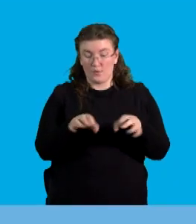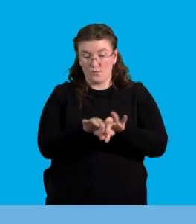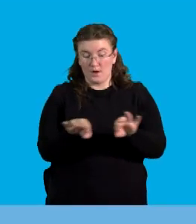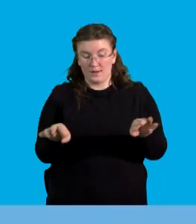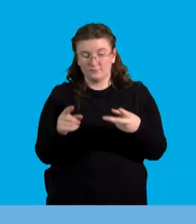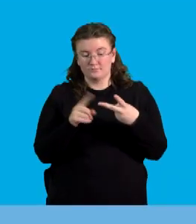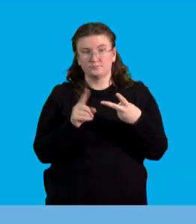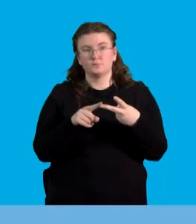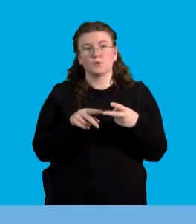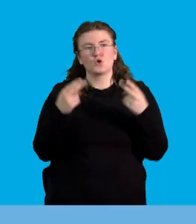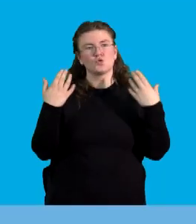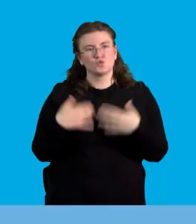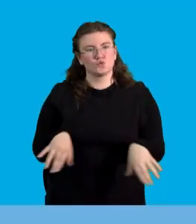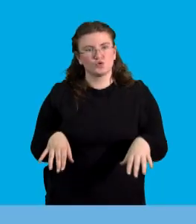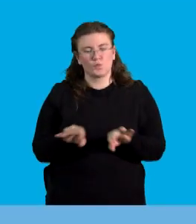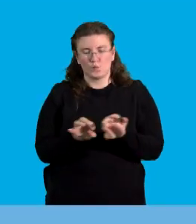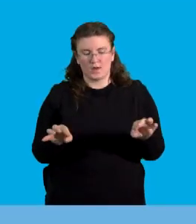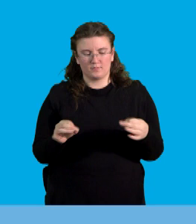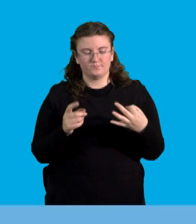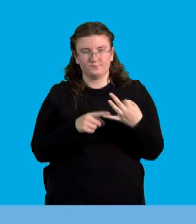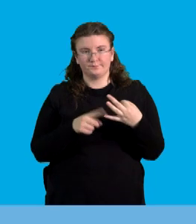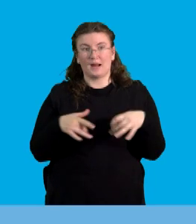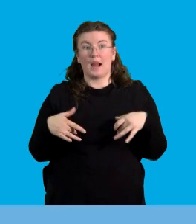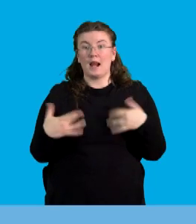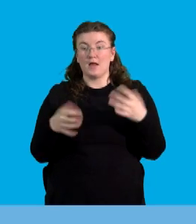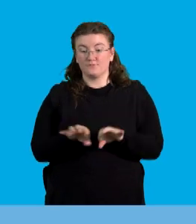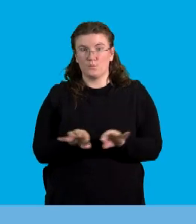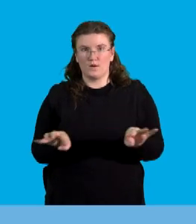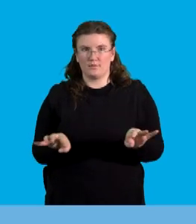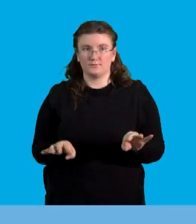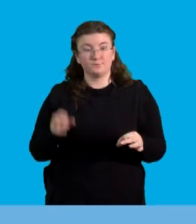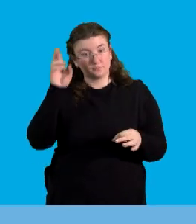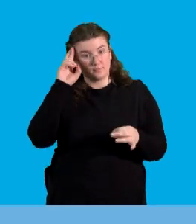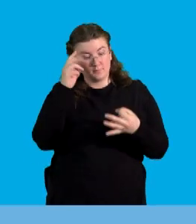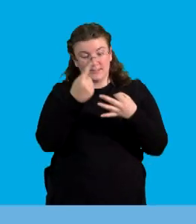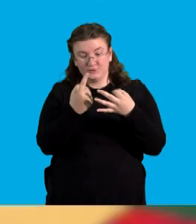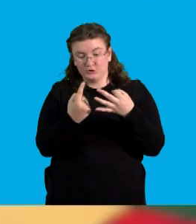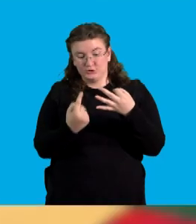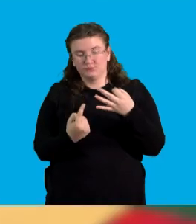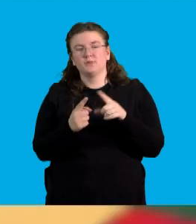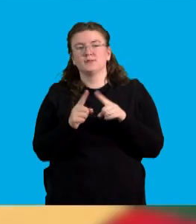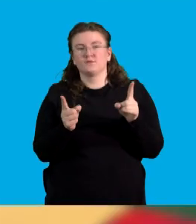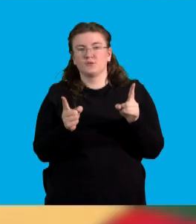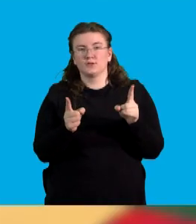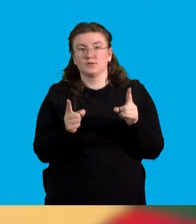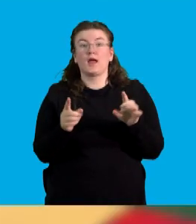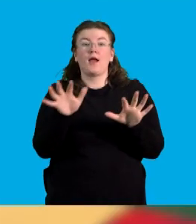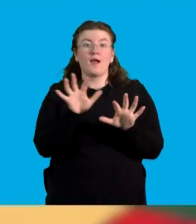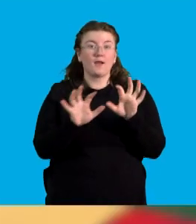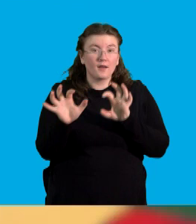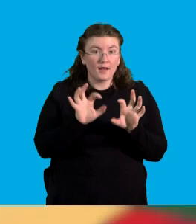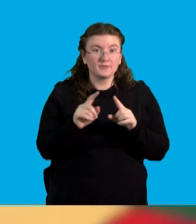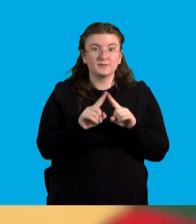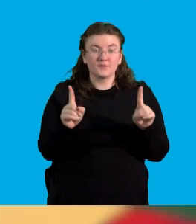also have a neutral wire, and we also have a live wire. Remember that each of these wires are different in terms of their color